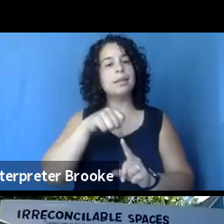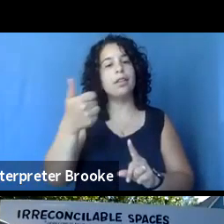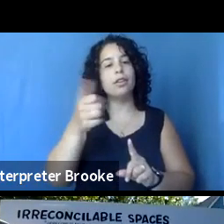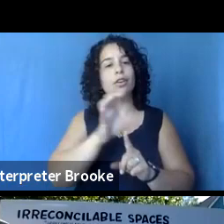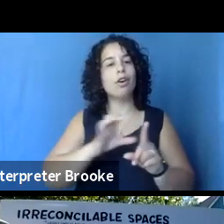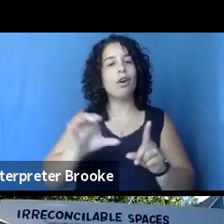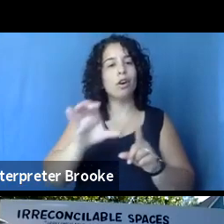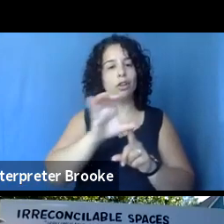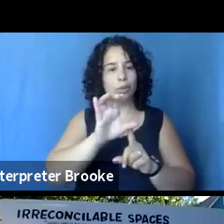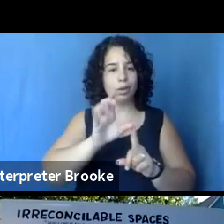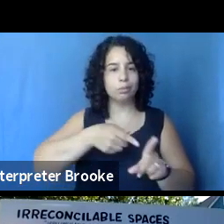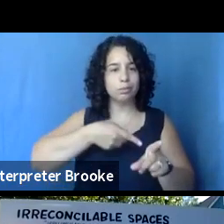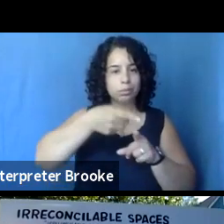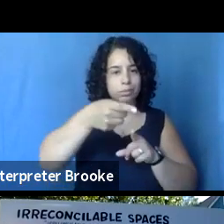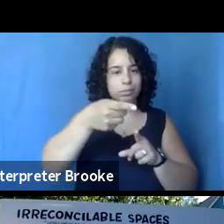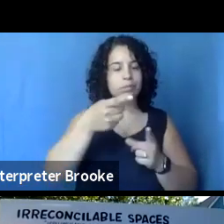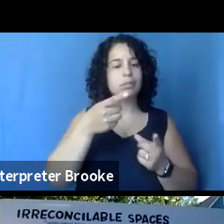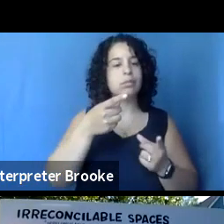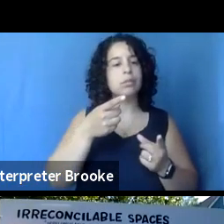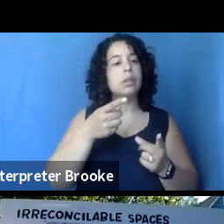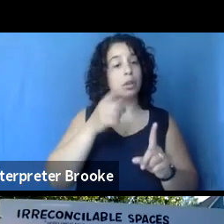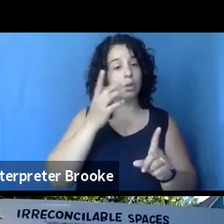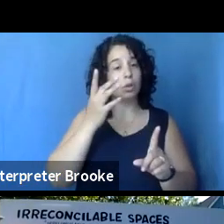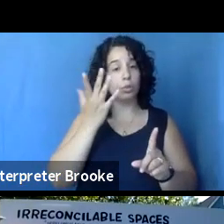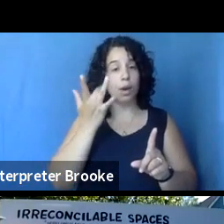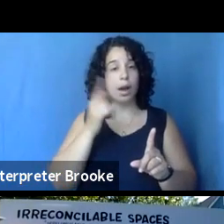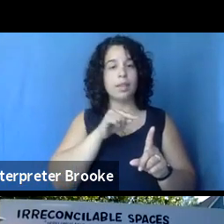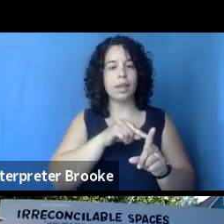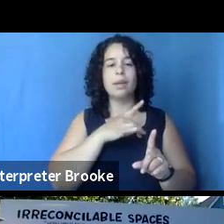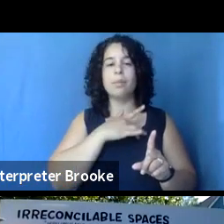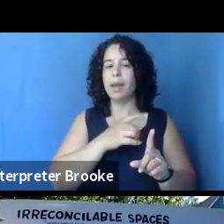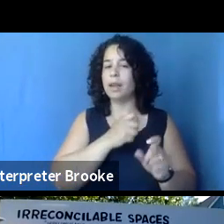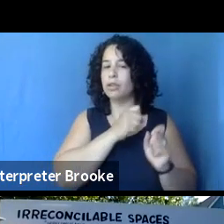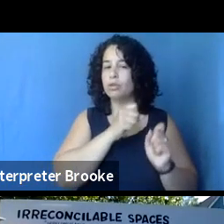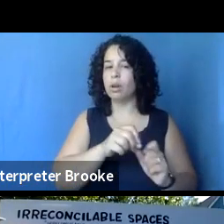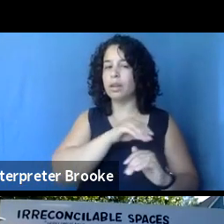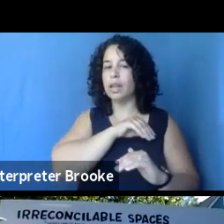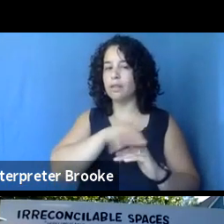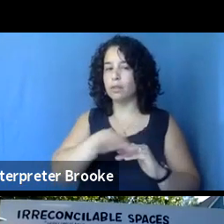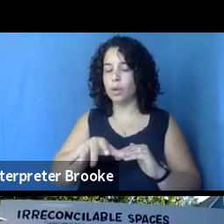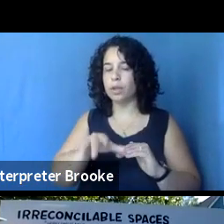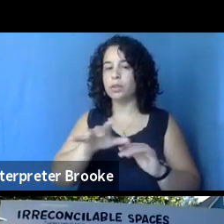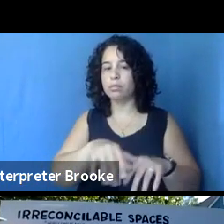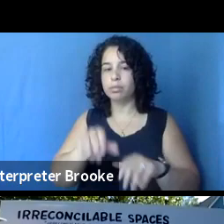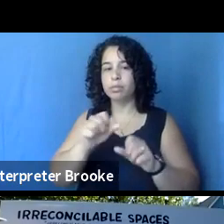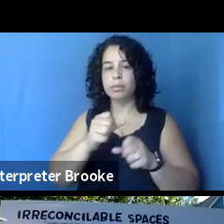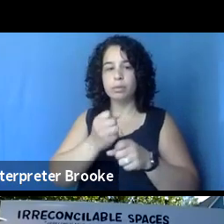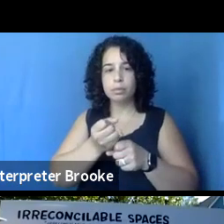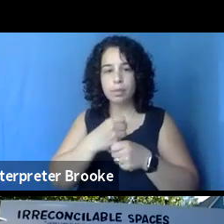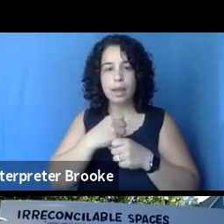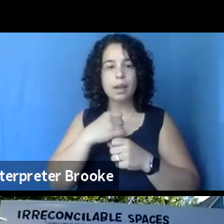sort of direct role in producing or engaging culture.